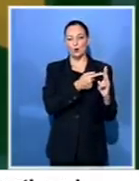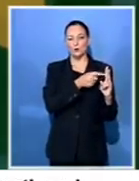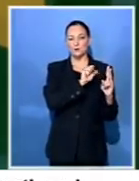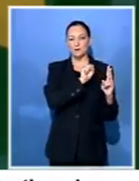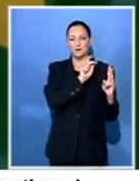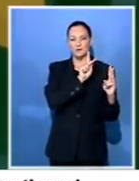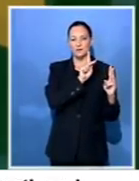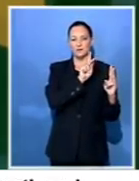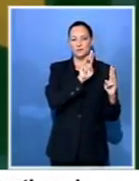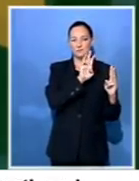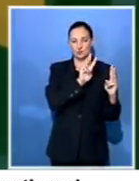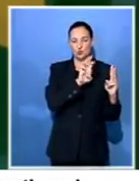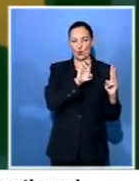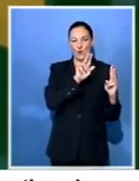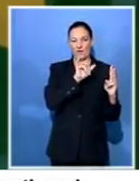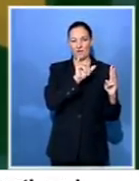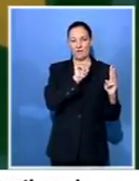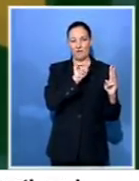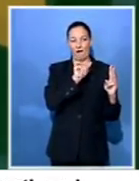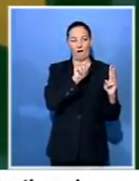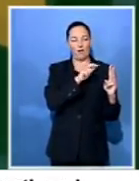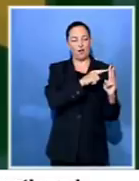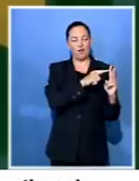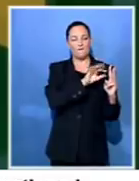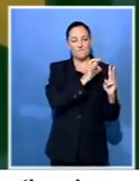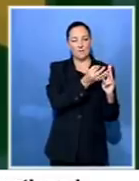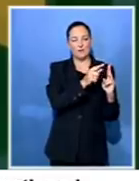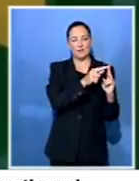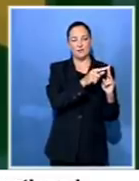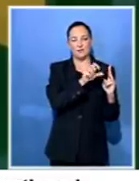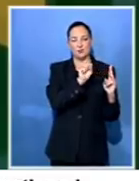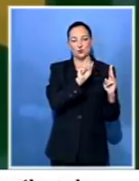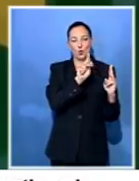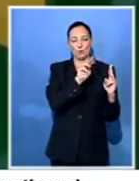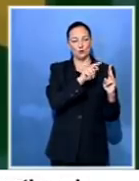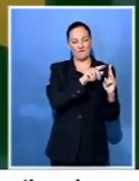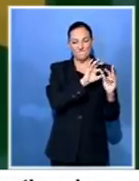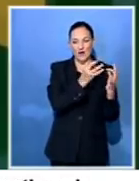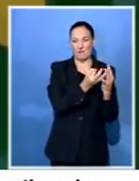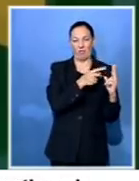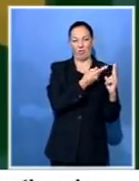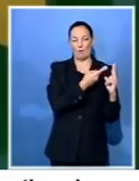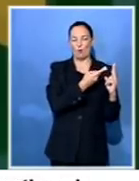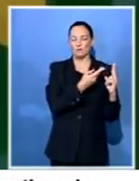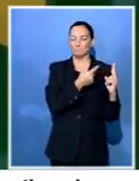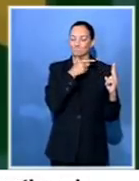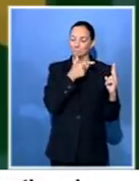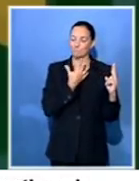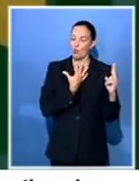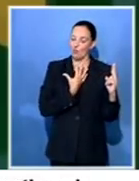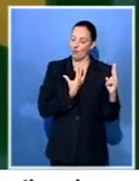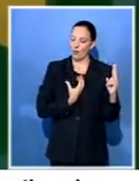the Mazibuko families on so great a loss. We will miss this